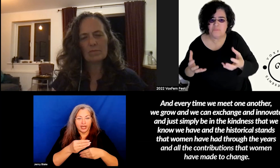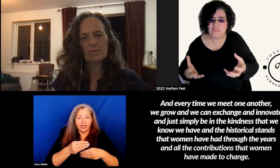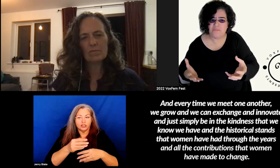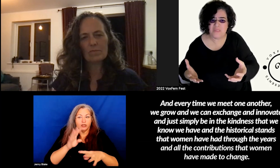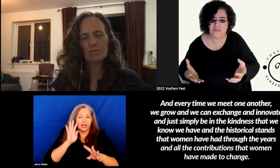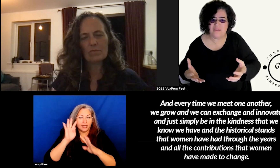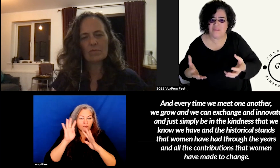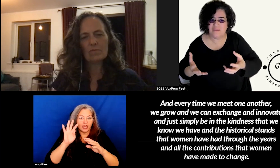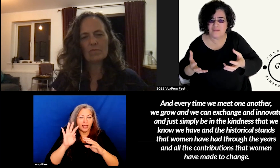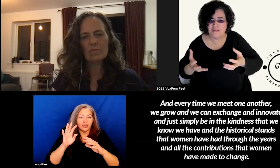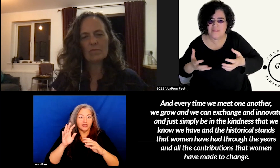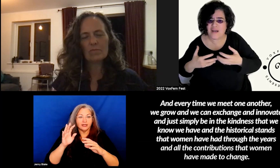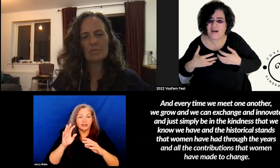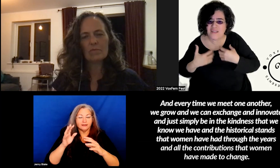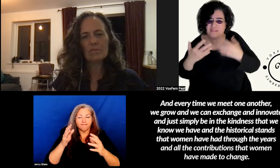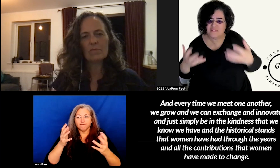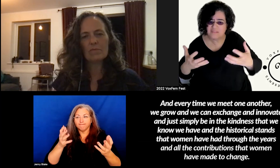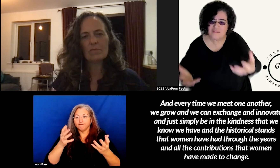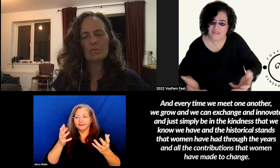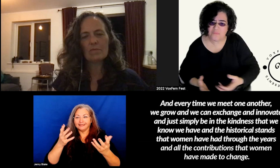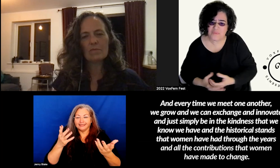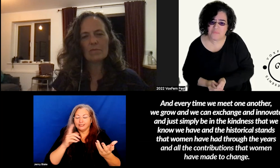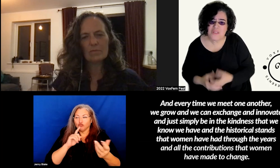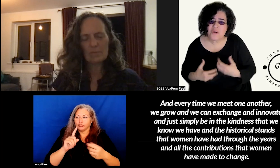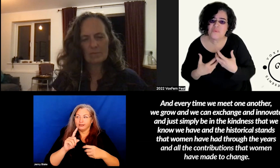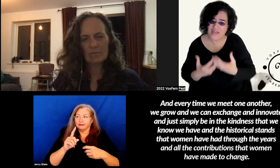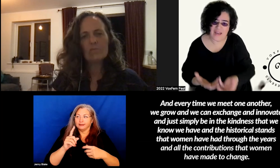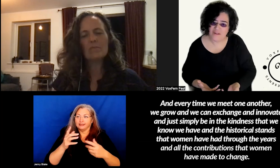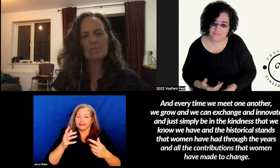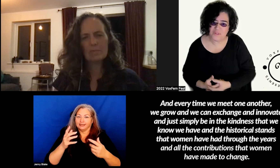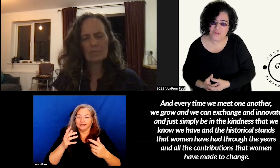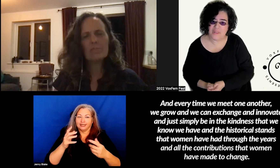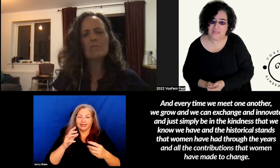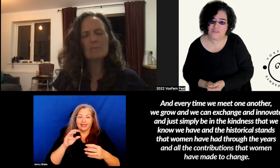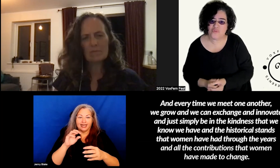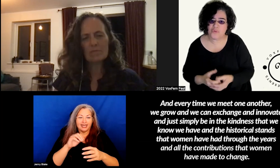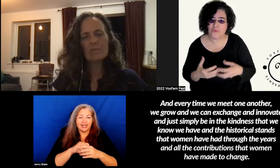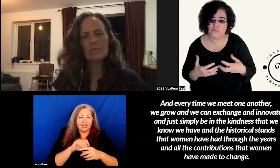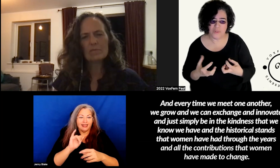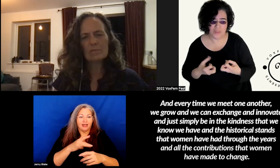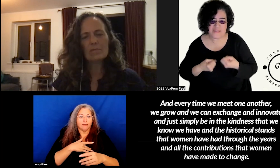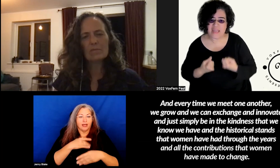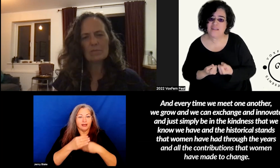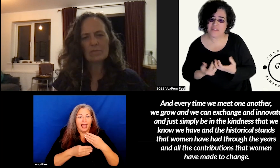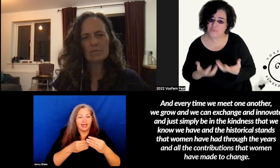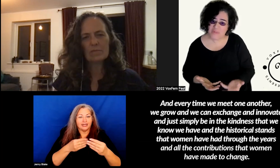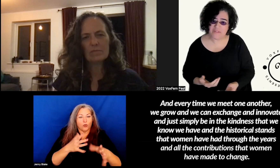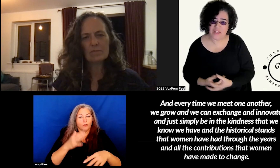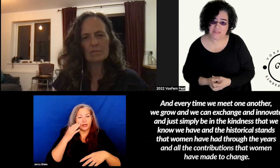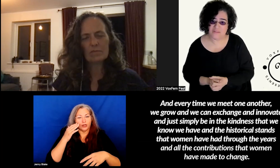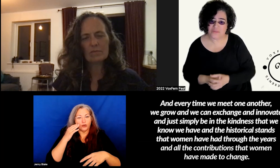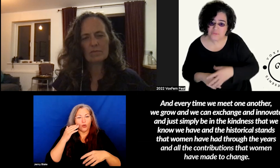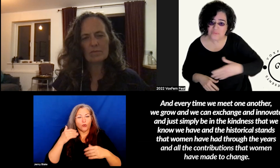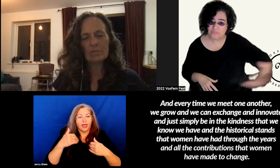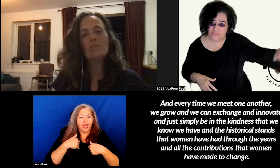just simply be in the kindness that we know we have, you know, and the historical stance that women have